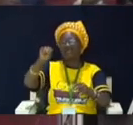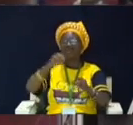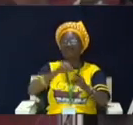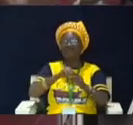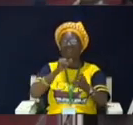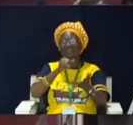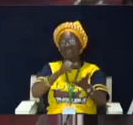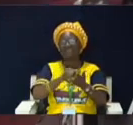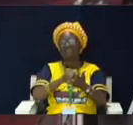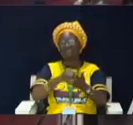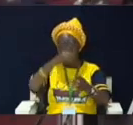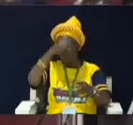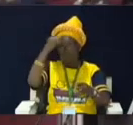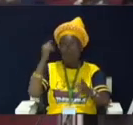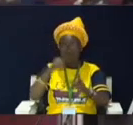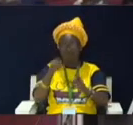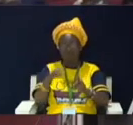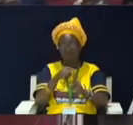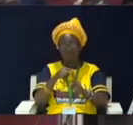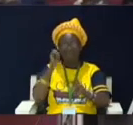Because when he died